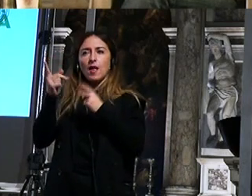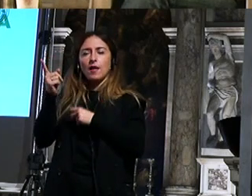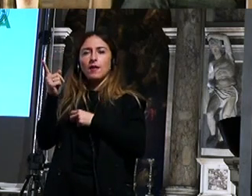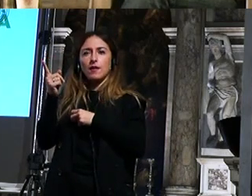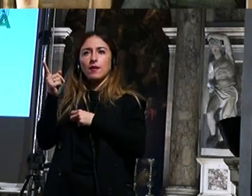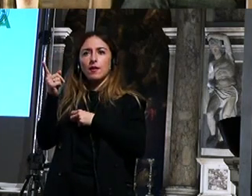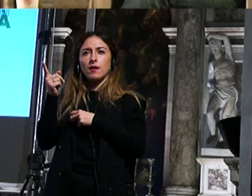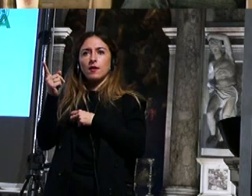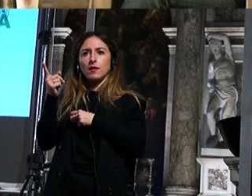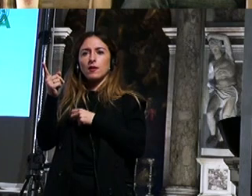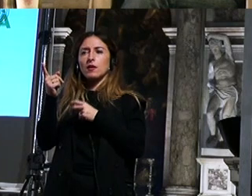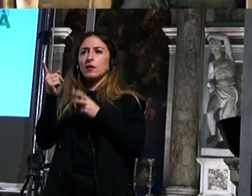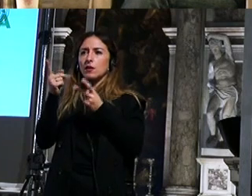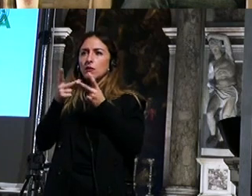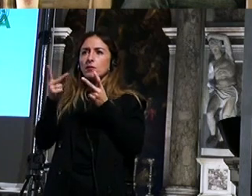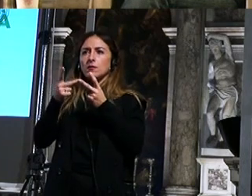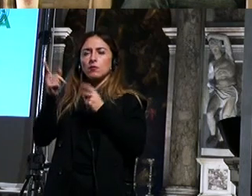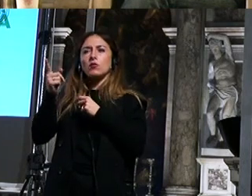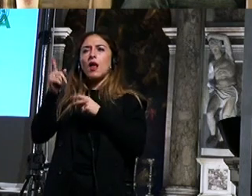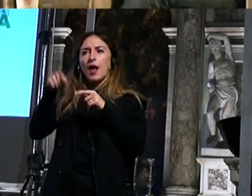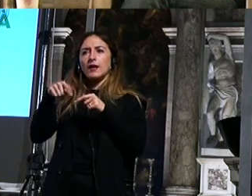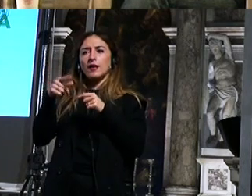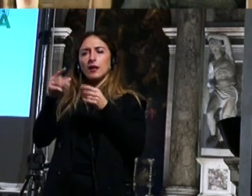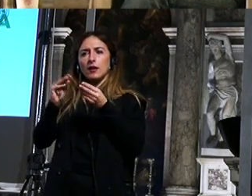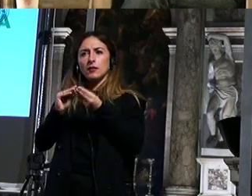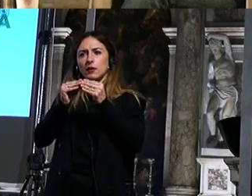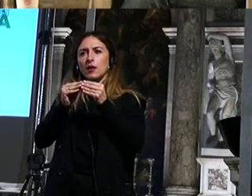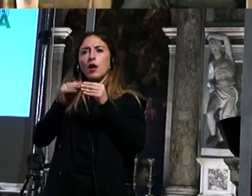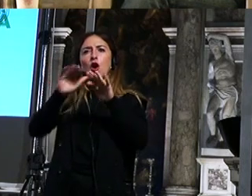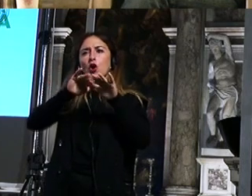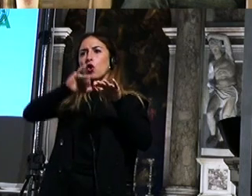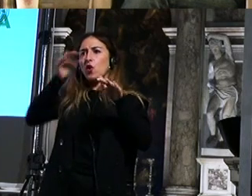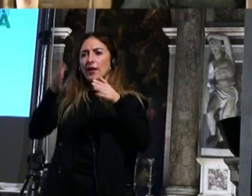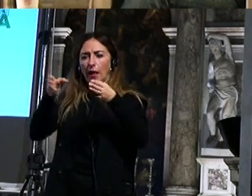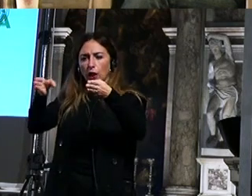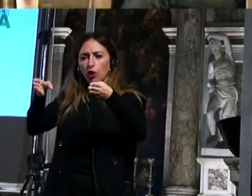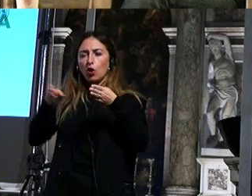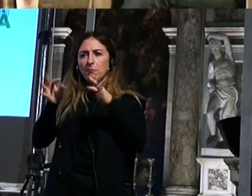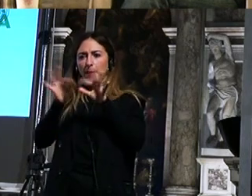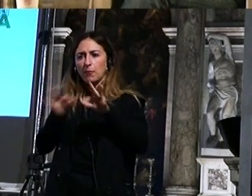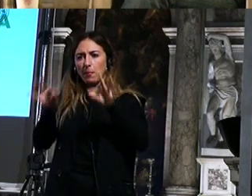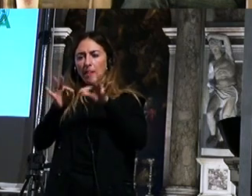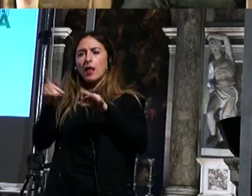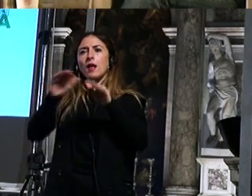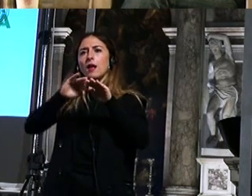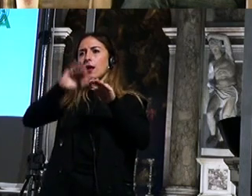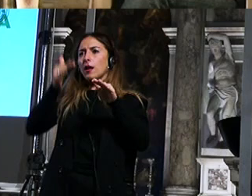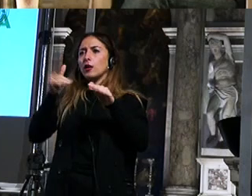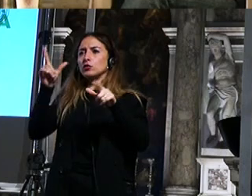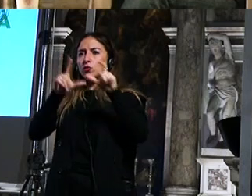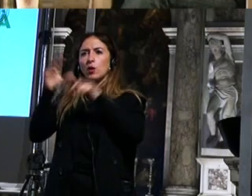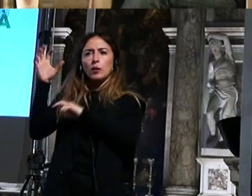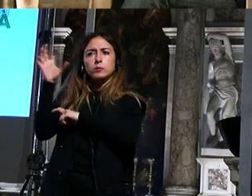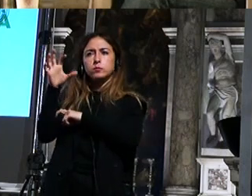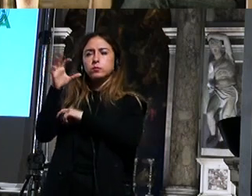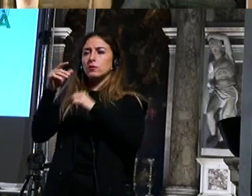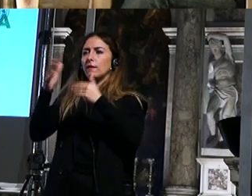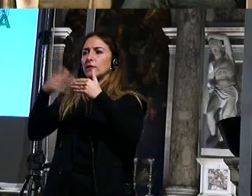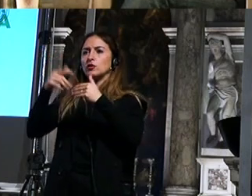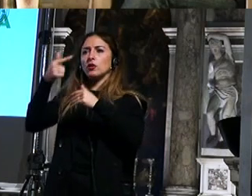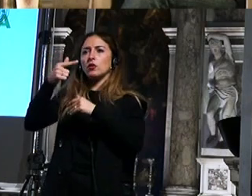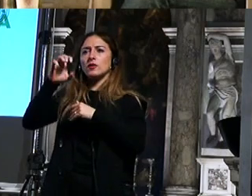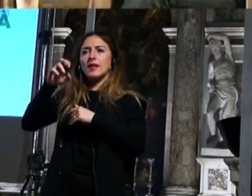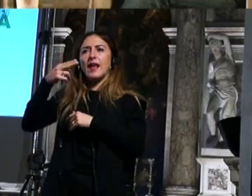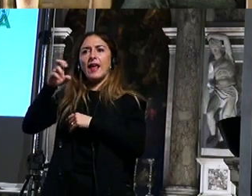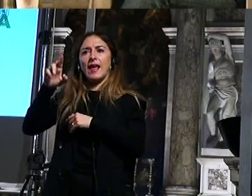Tehran. And he's looking for someone who will, after he takes the sleeping pills, will put the earth over him, which of course is forbidden